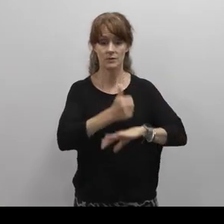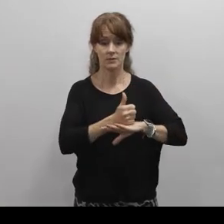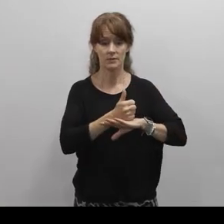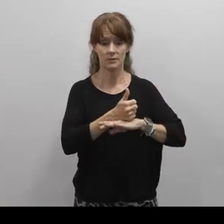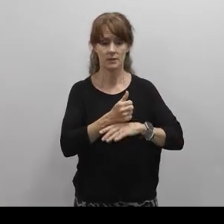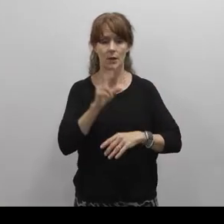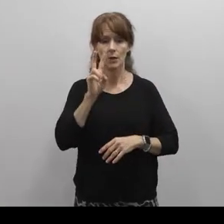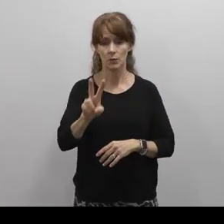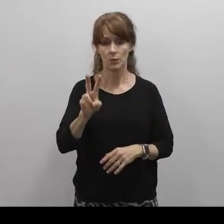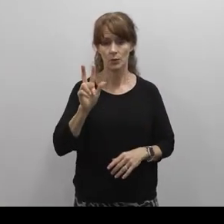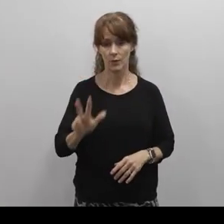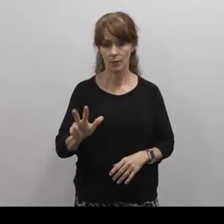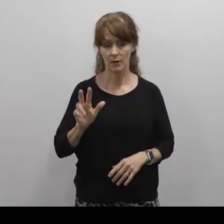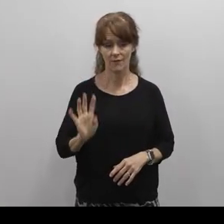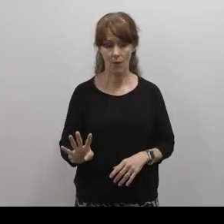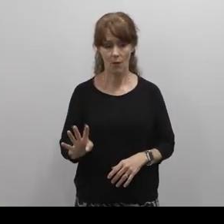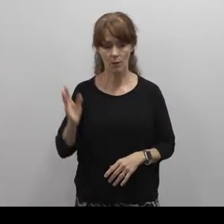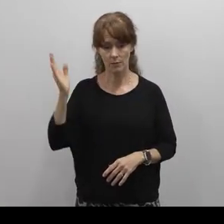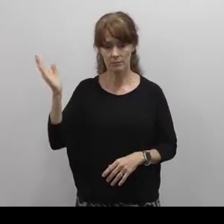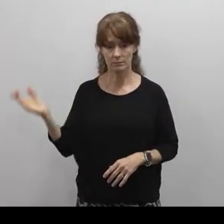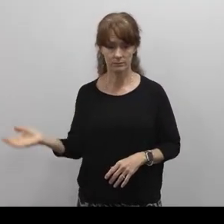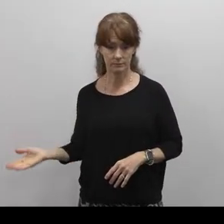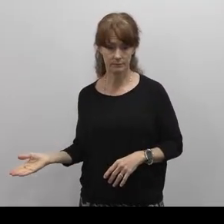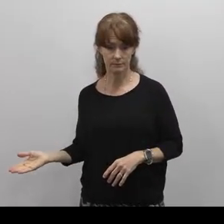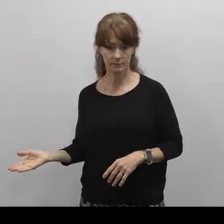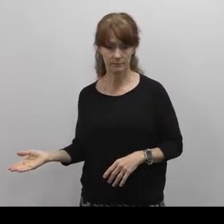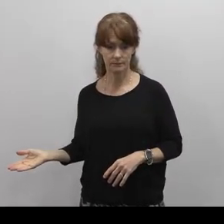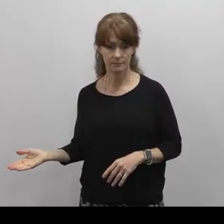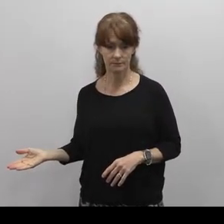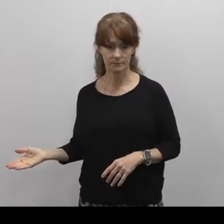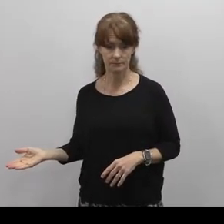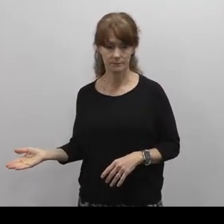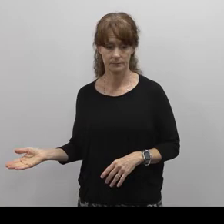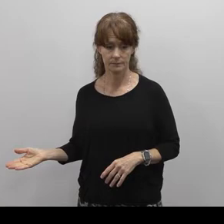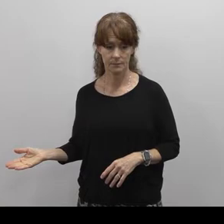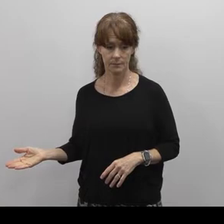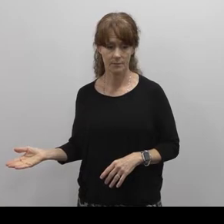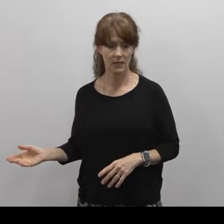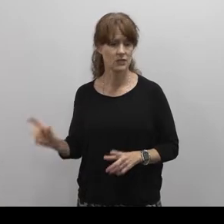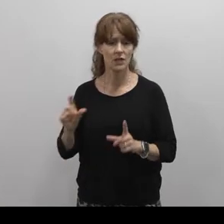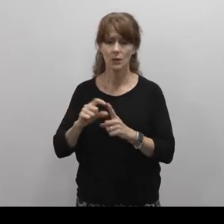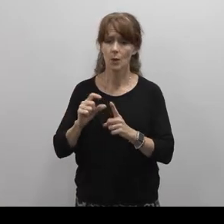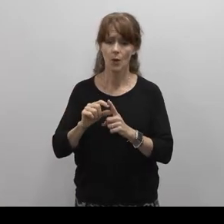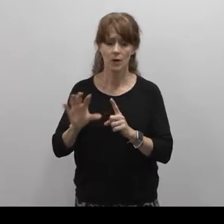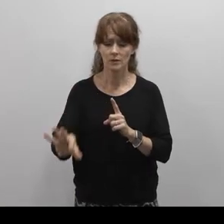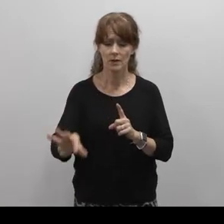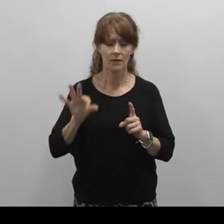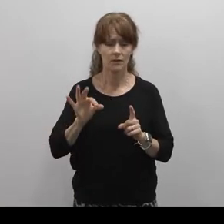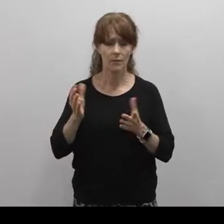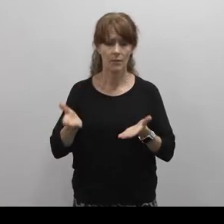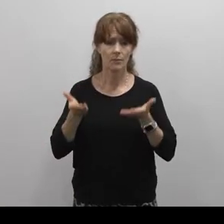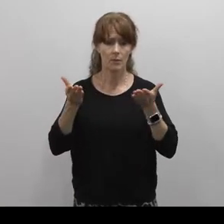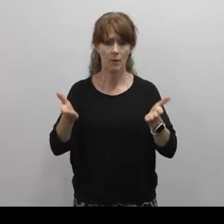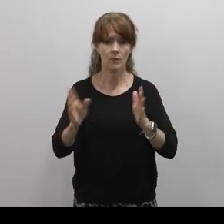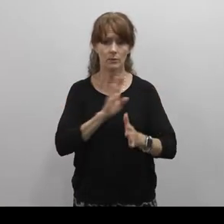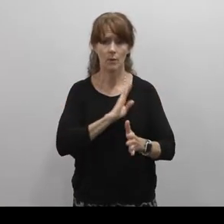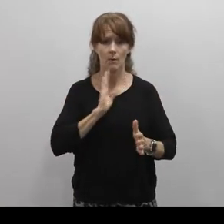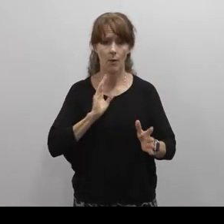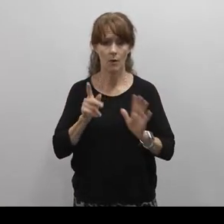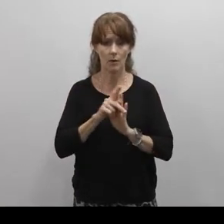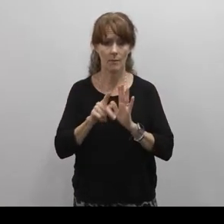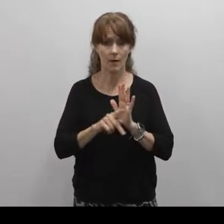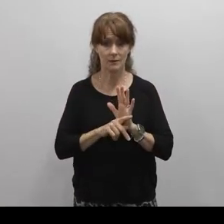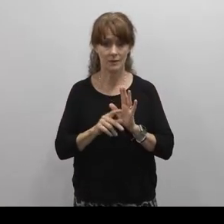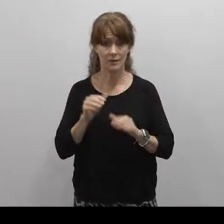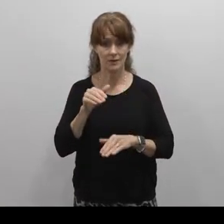items 2, 3, and 4, just in terms of a quick visual, and these are just direct words we took from the proposed board policy that we're gonna have before